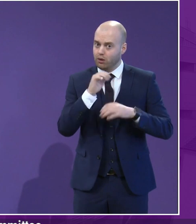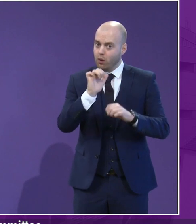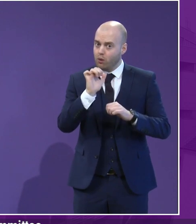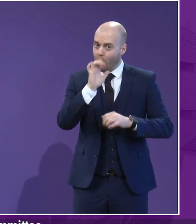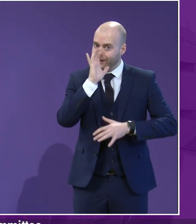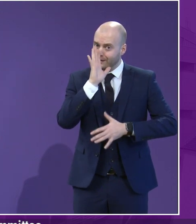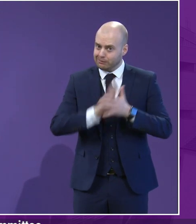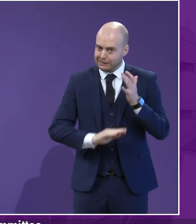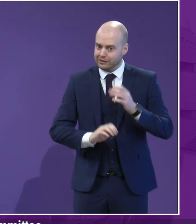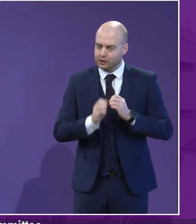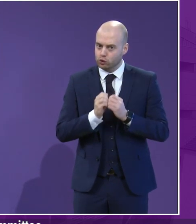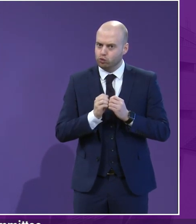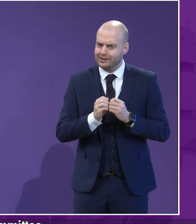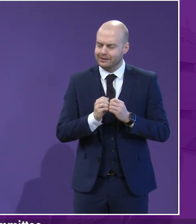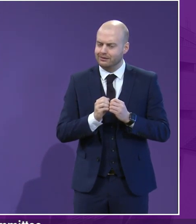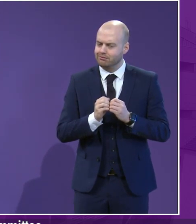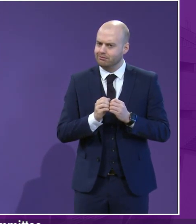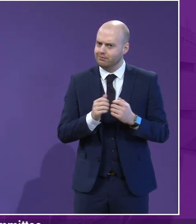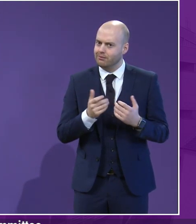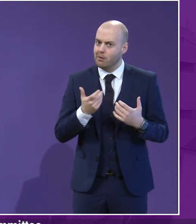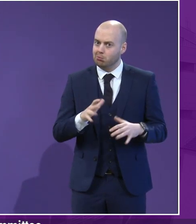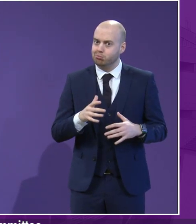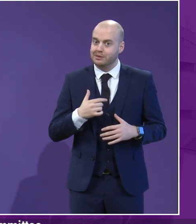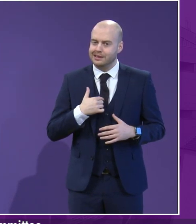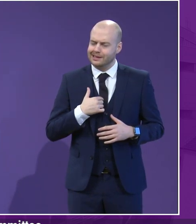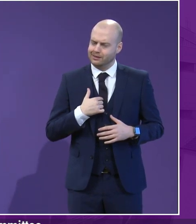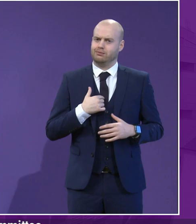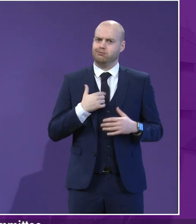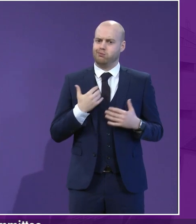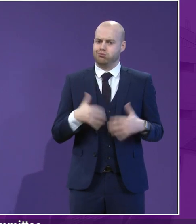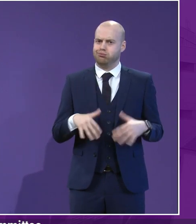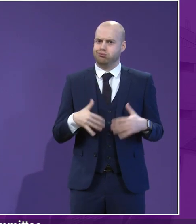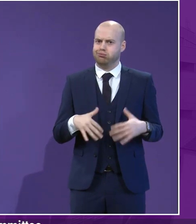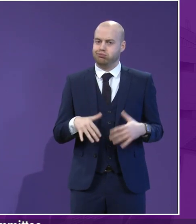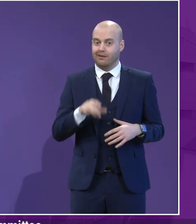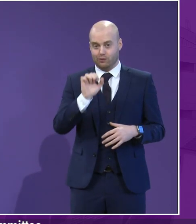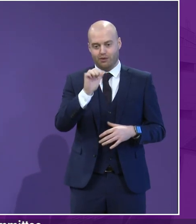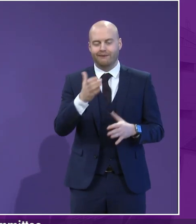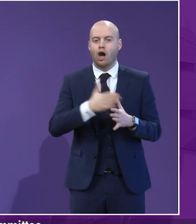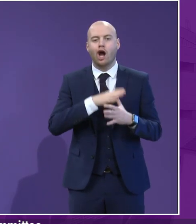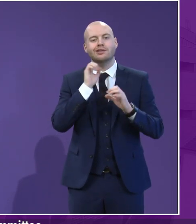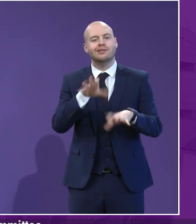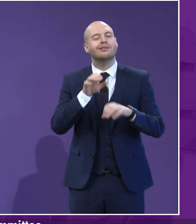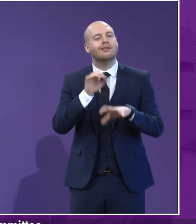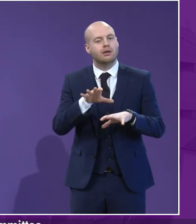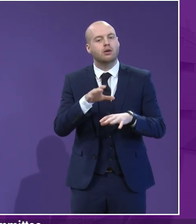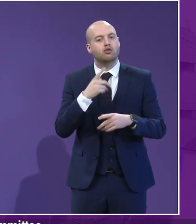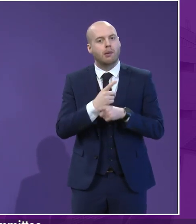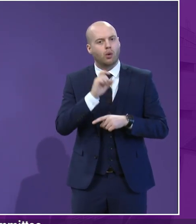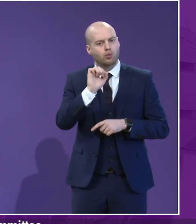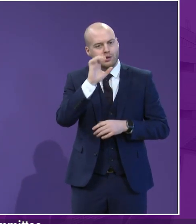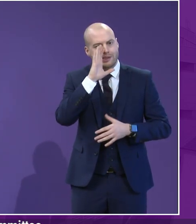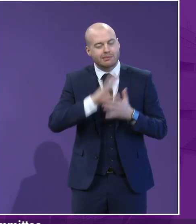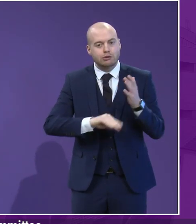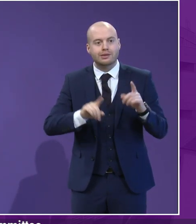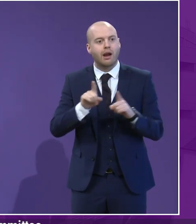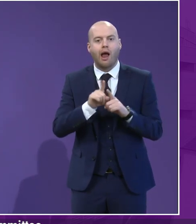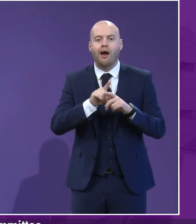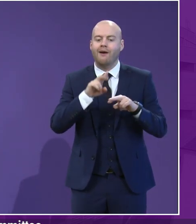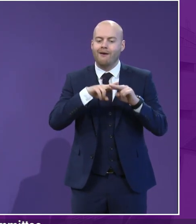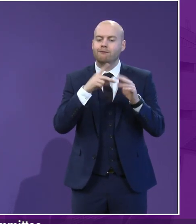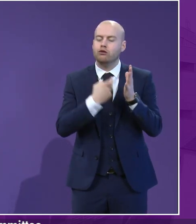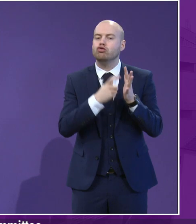that. Alex. Thank you, Convener. Good morning, everyone. Mark, I'd like to start by thanking you for the insight you've given us